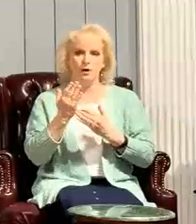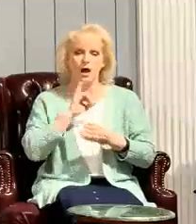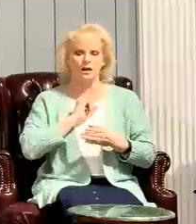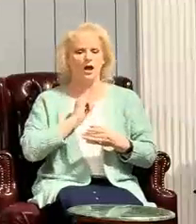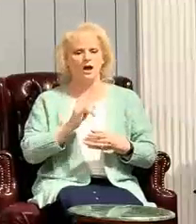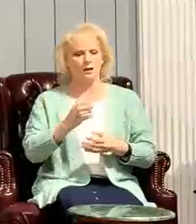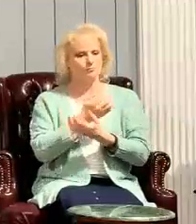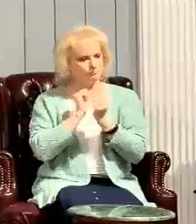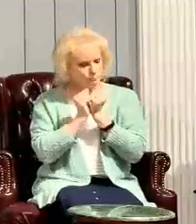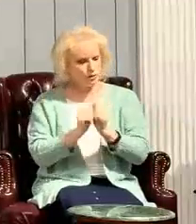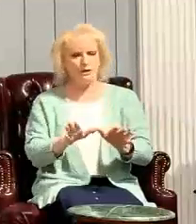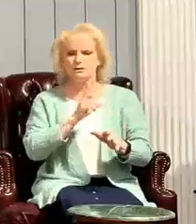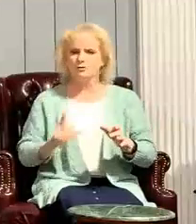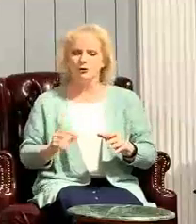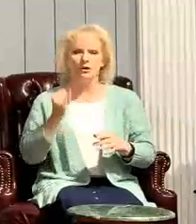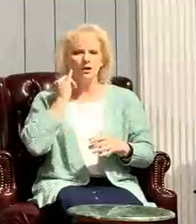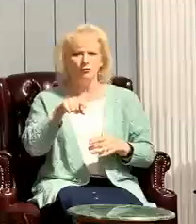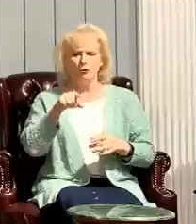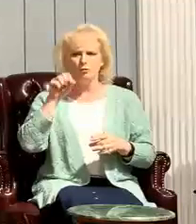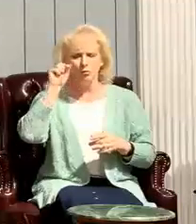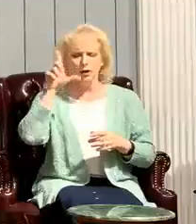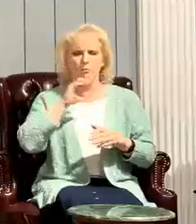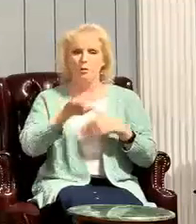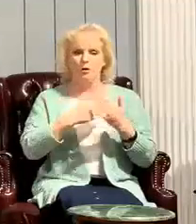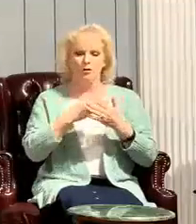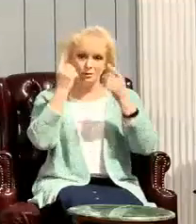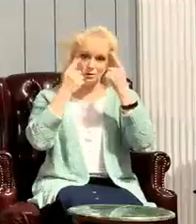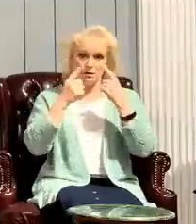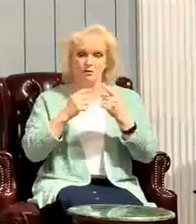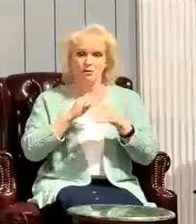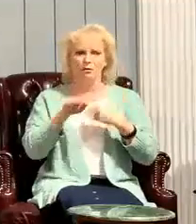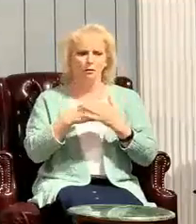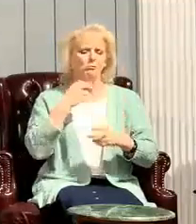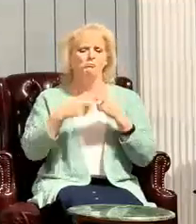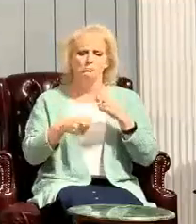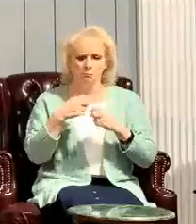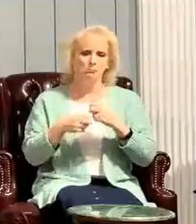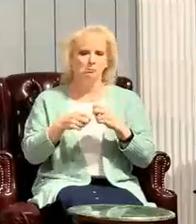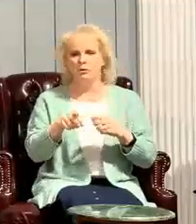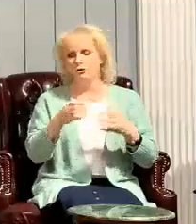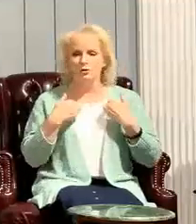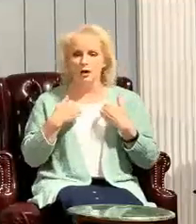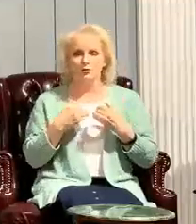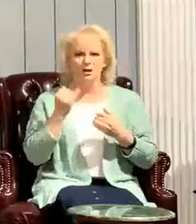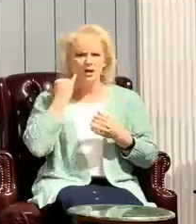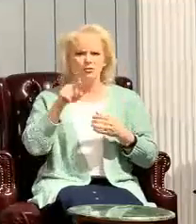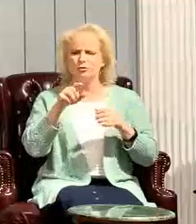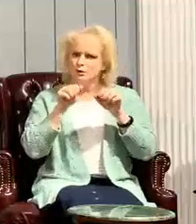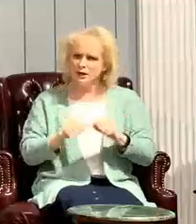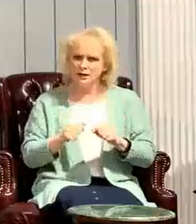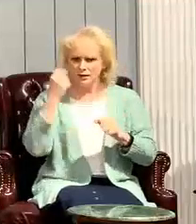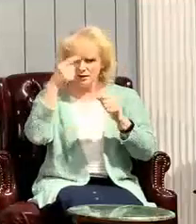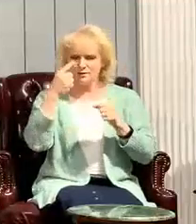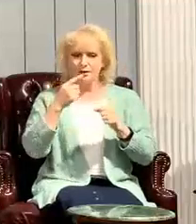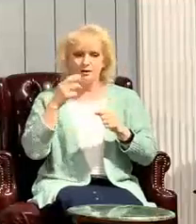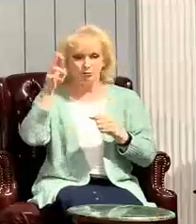I am truly blessed," if you're one of those that wakes up and all you can think about are all the problems that you have and all of them, if you can't think of a reason